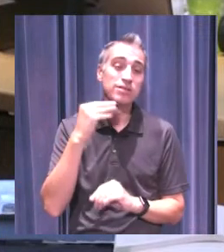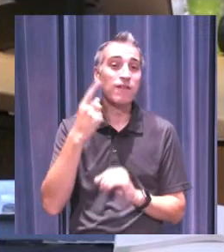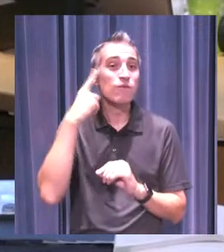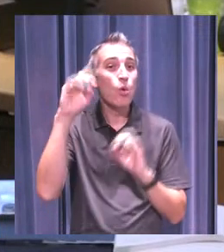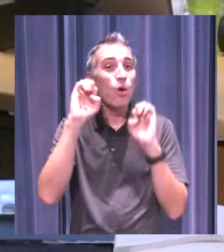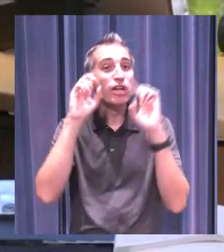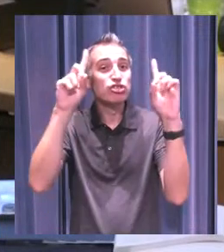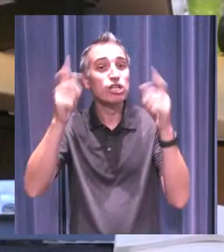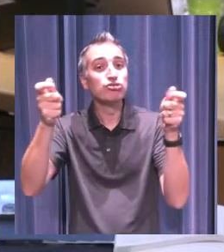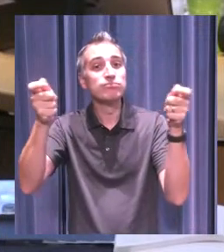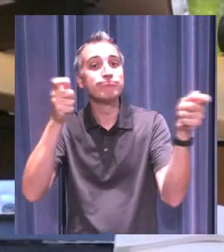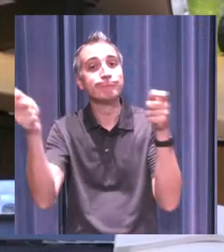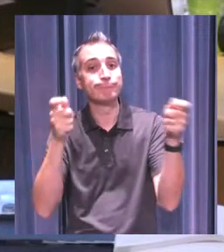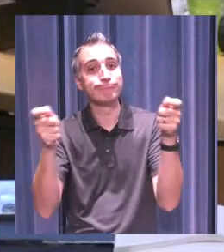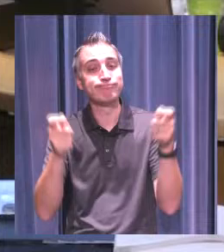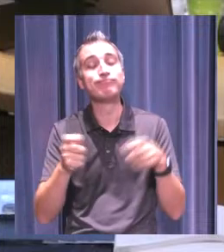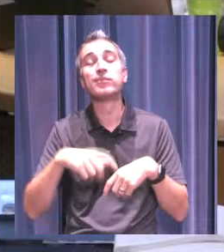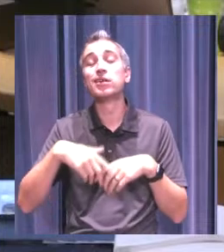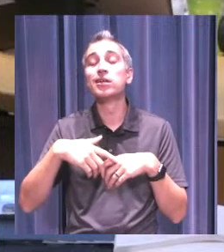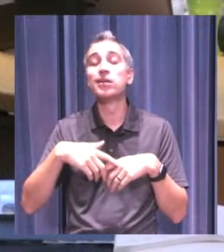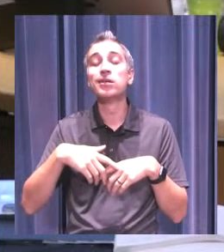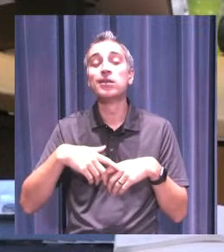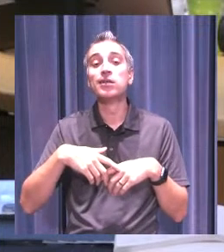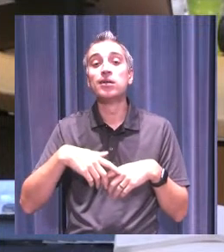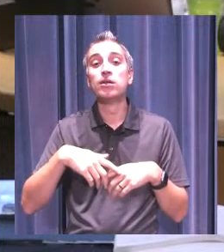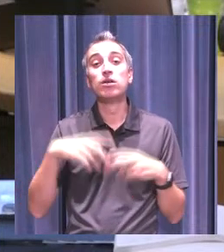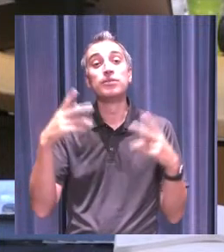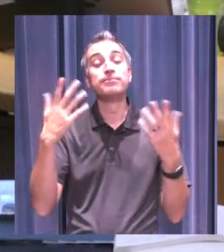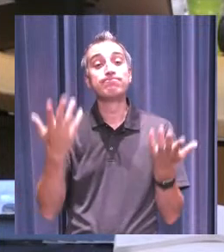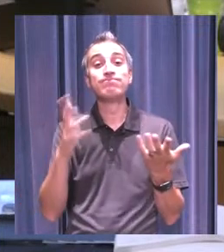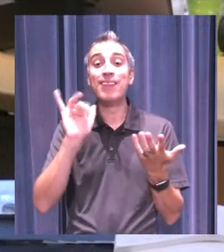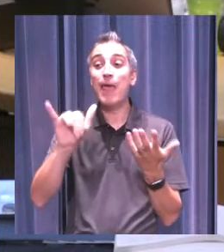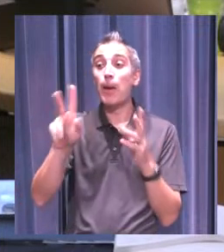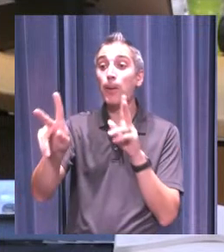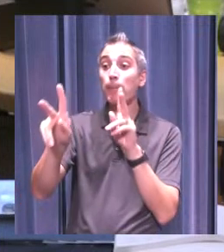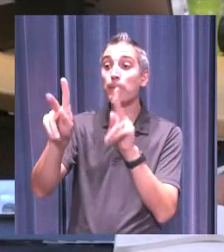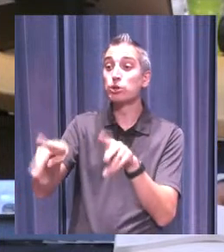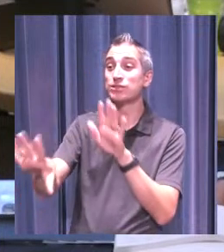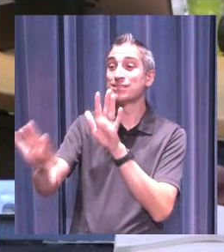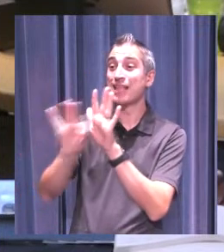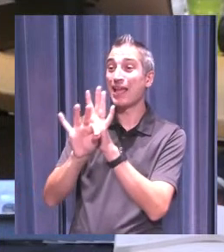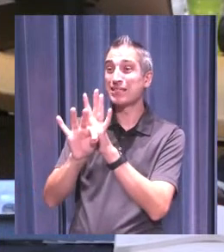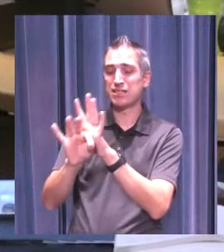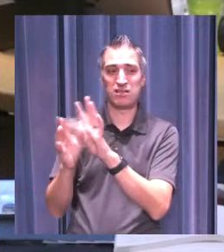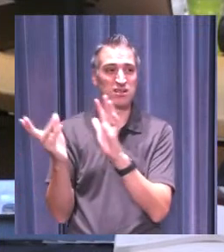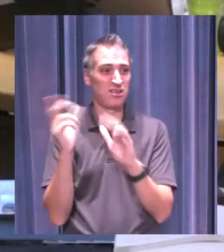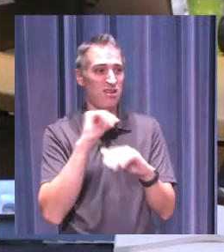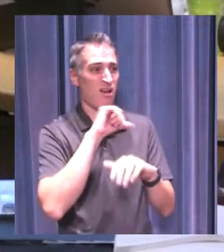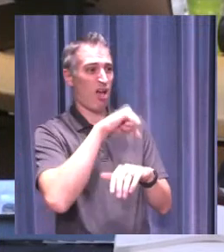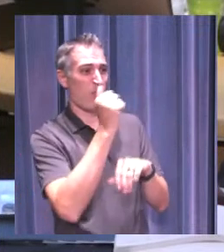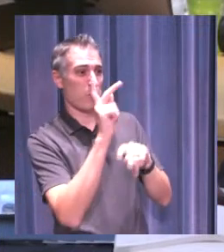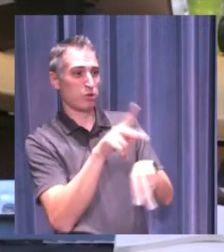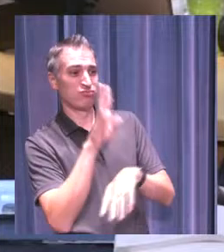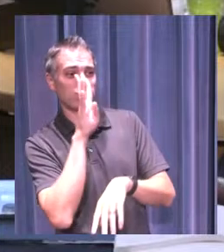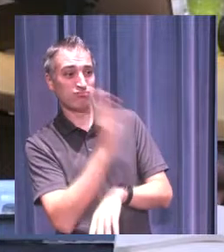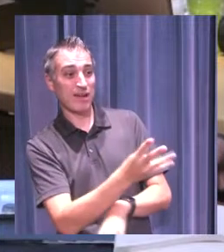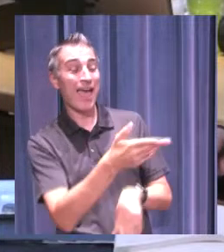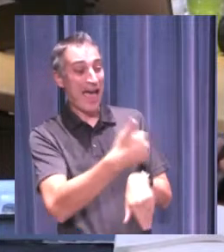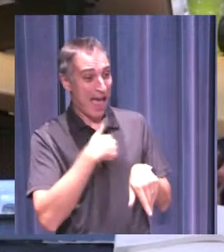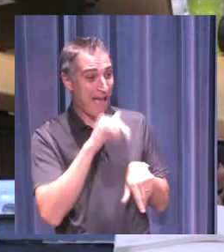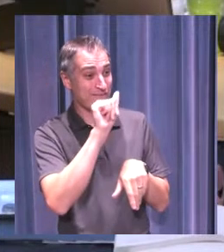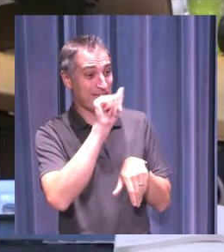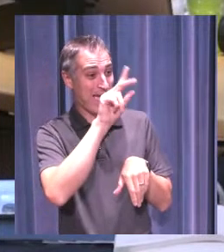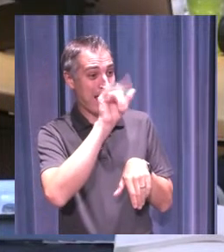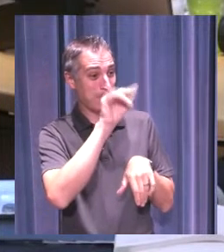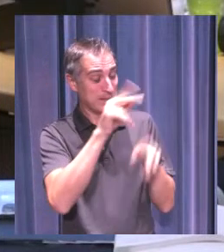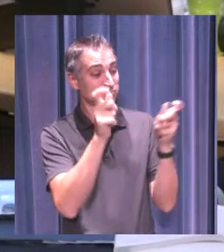educational administration. Furthermore, this person was selected over another candidate that not only had administration